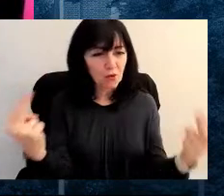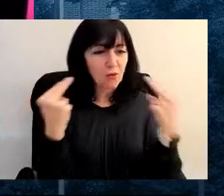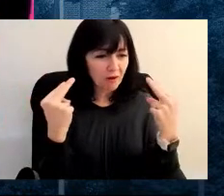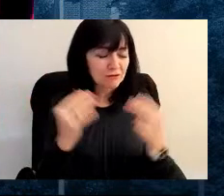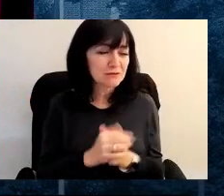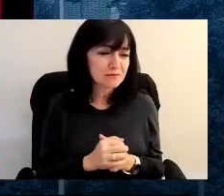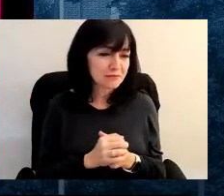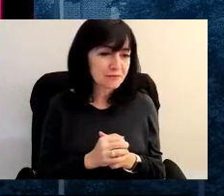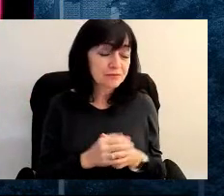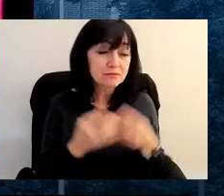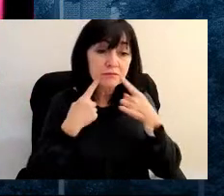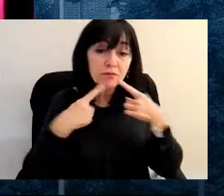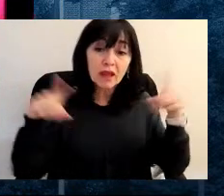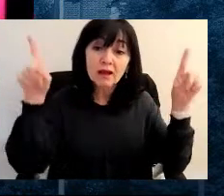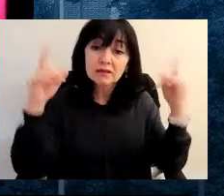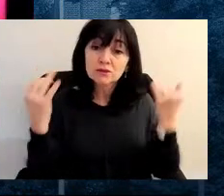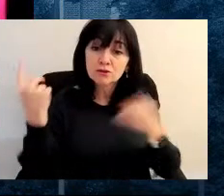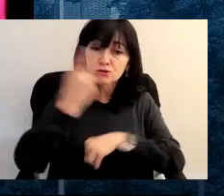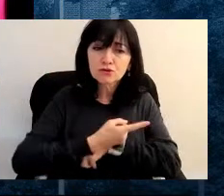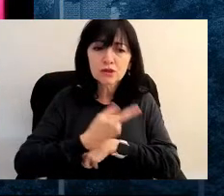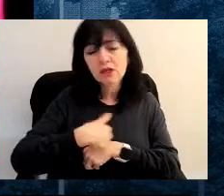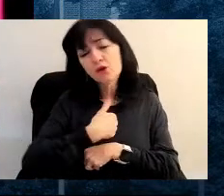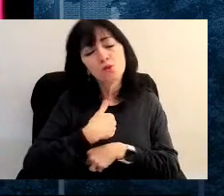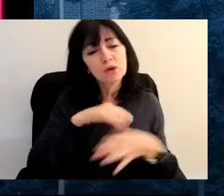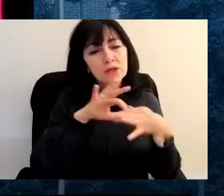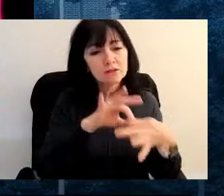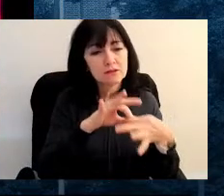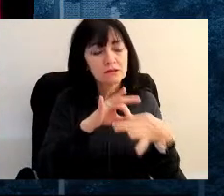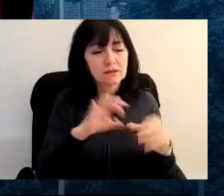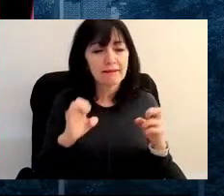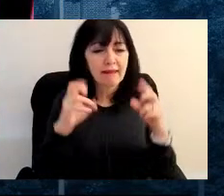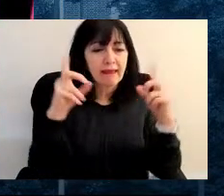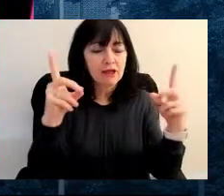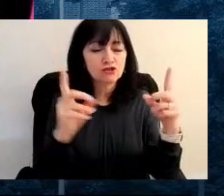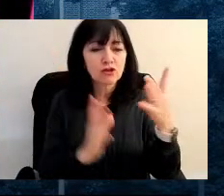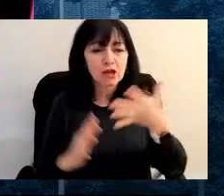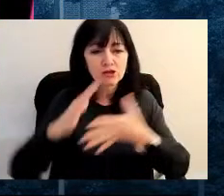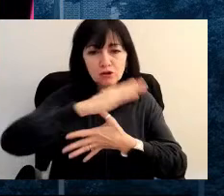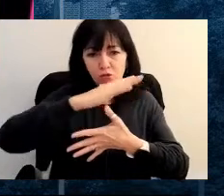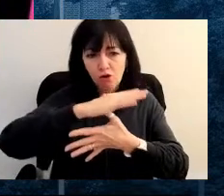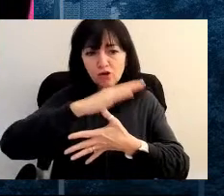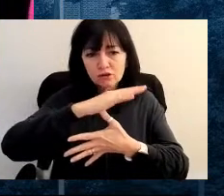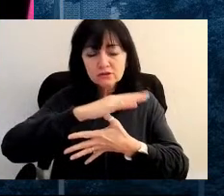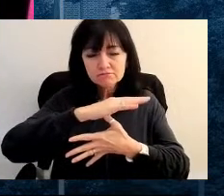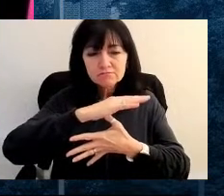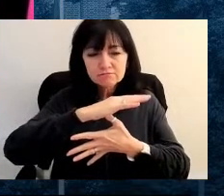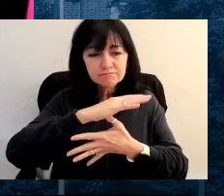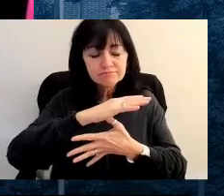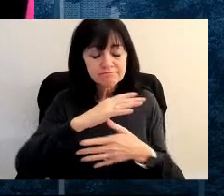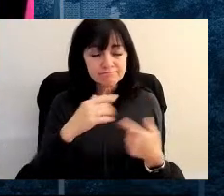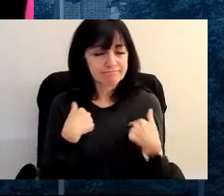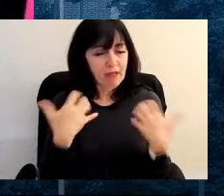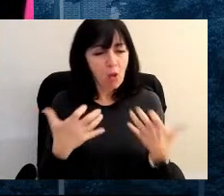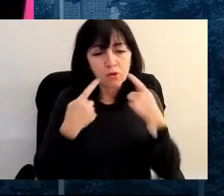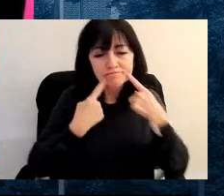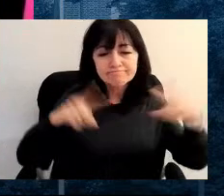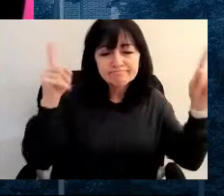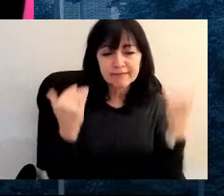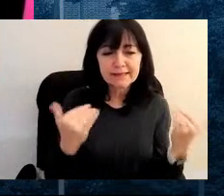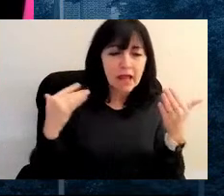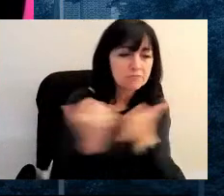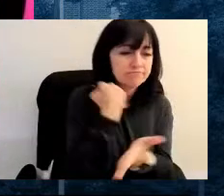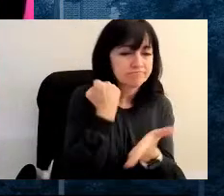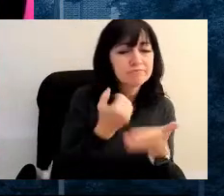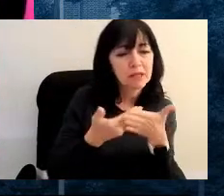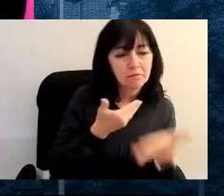thought, with respect to our education priorities, can't wait until Thursday. Last